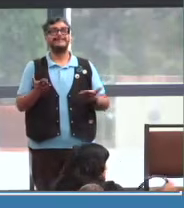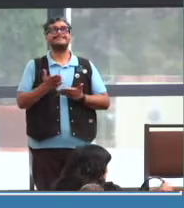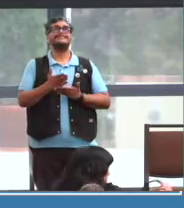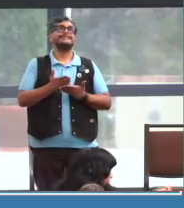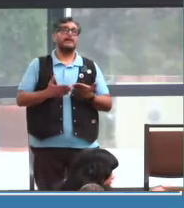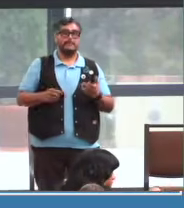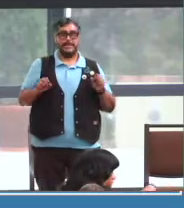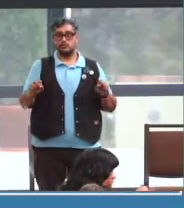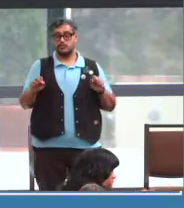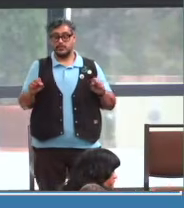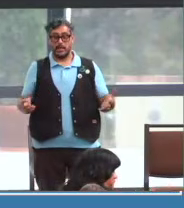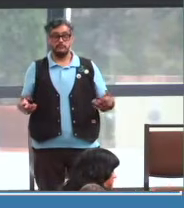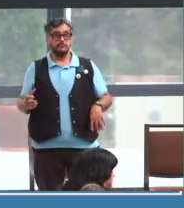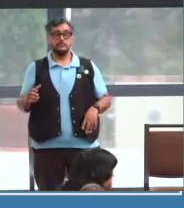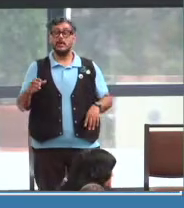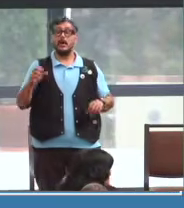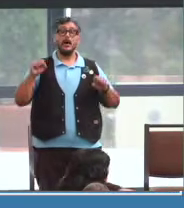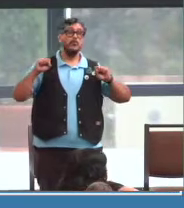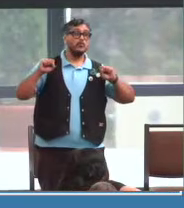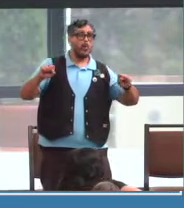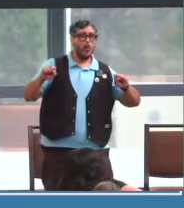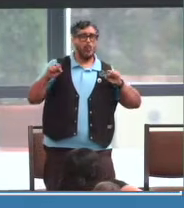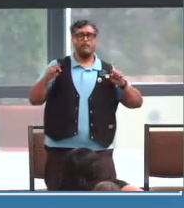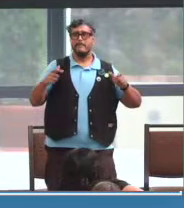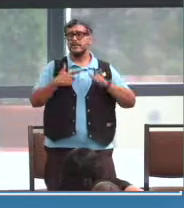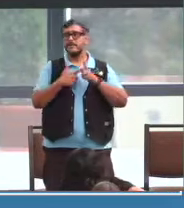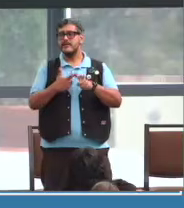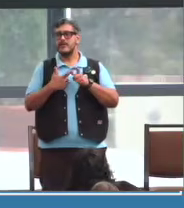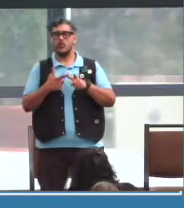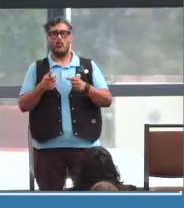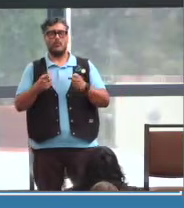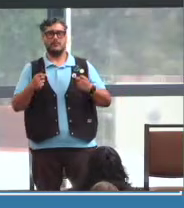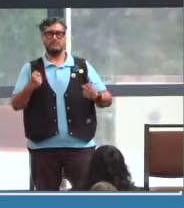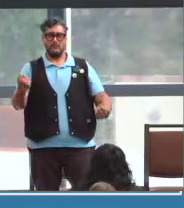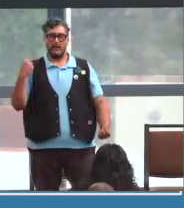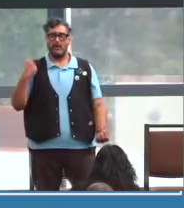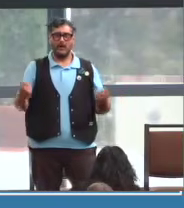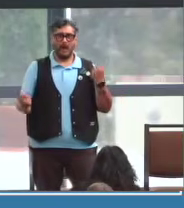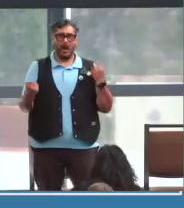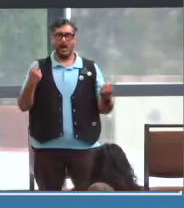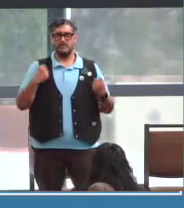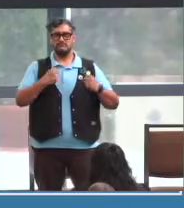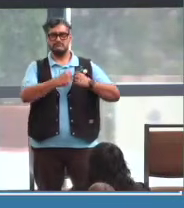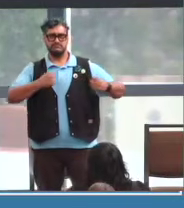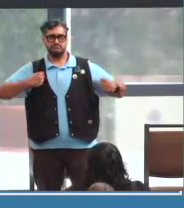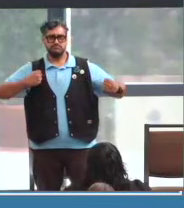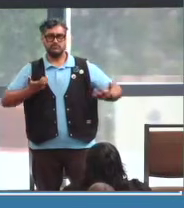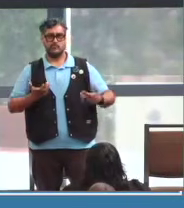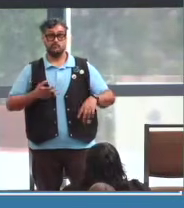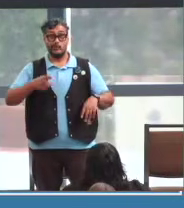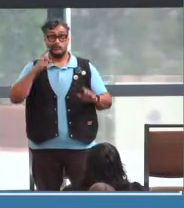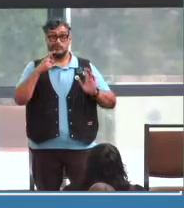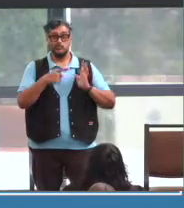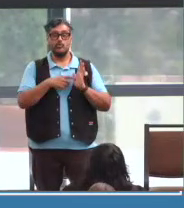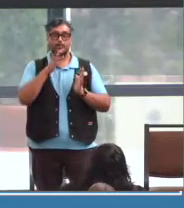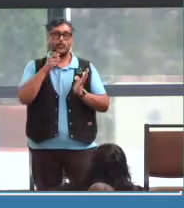exercise. Either it's aerobic, resistance training, and what we've seen in studies is that across the board, it helps with